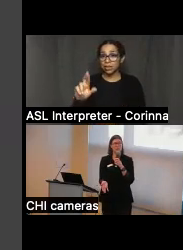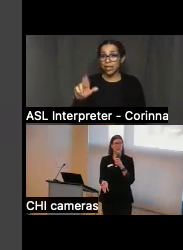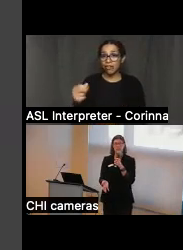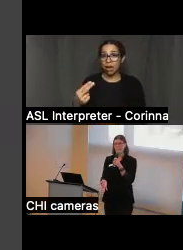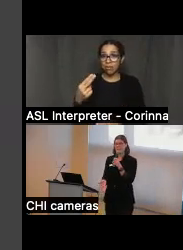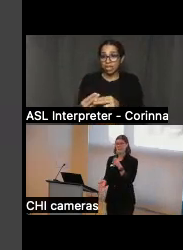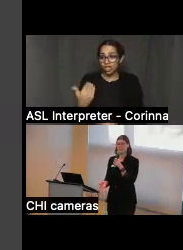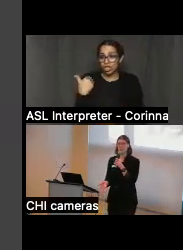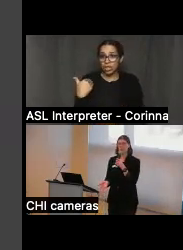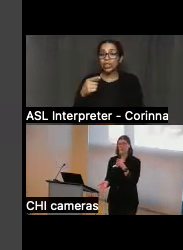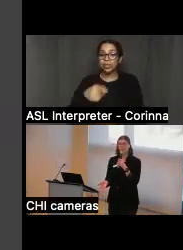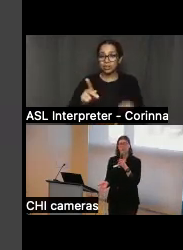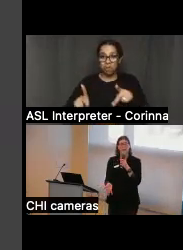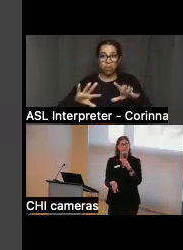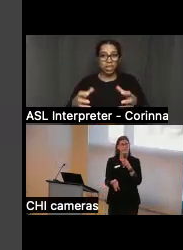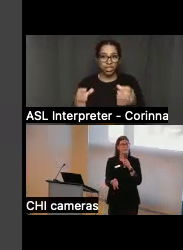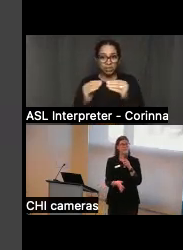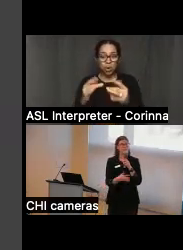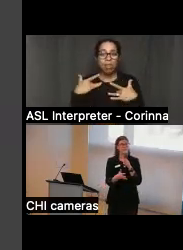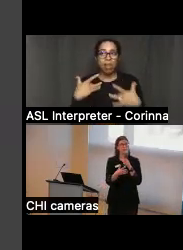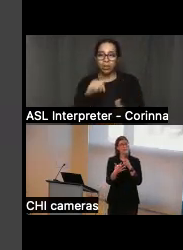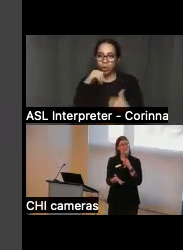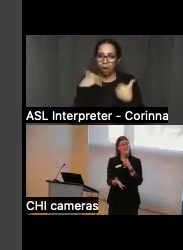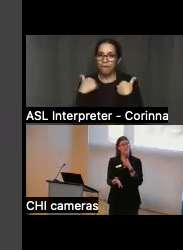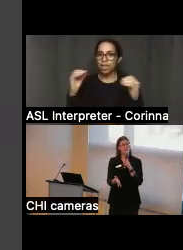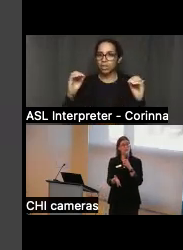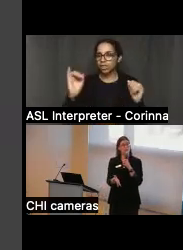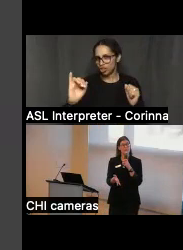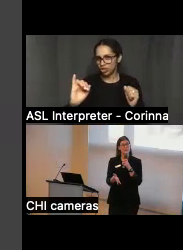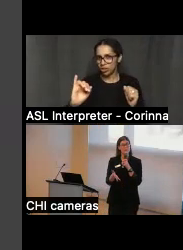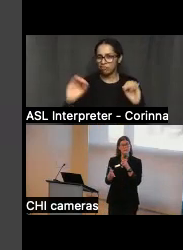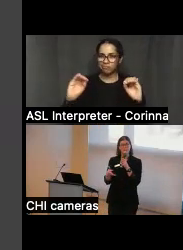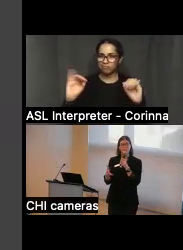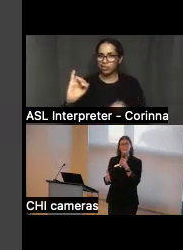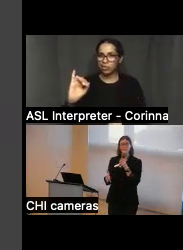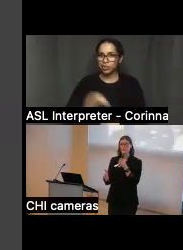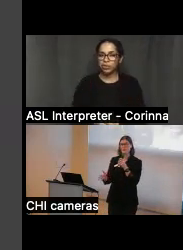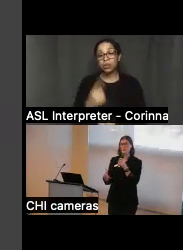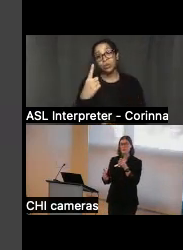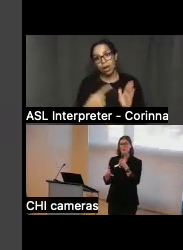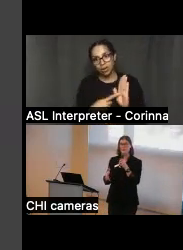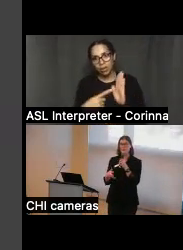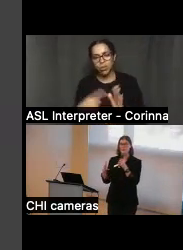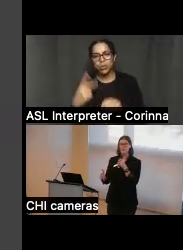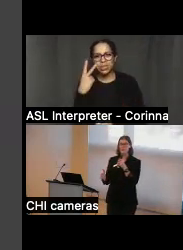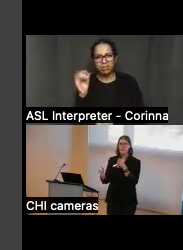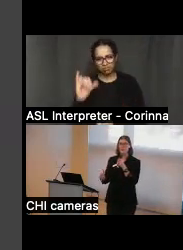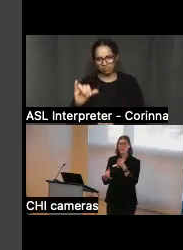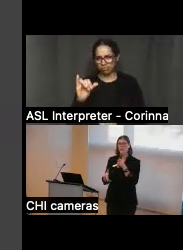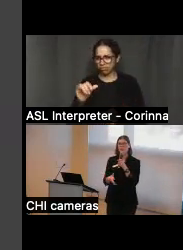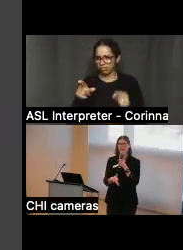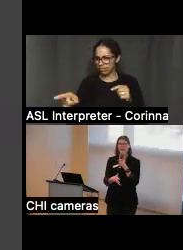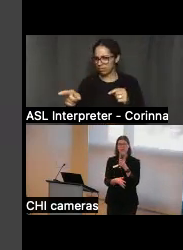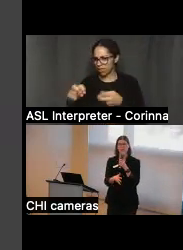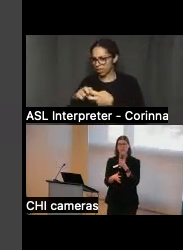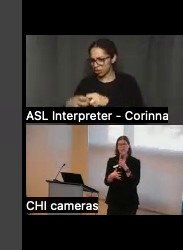more likely to be uninsured. So I think this is an example of where we see some intersection between a couple different issues that